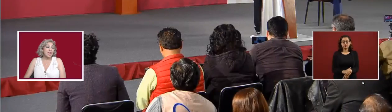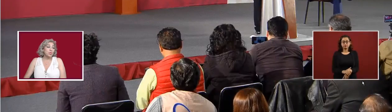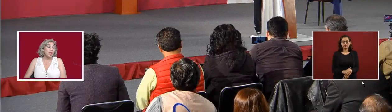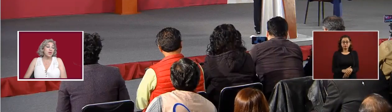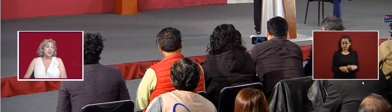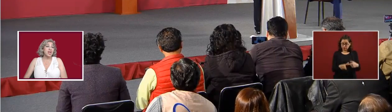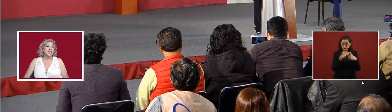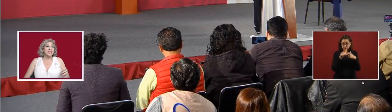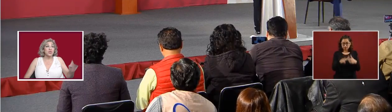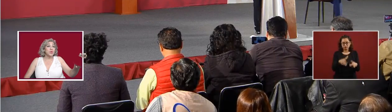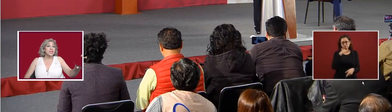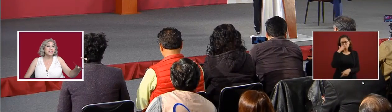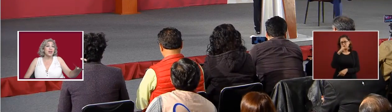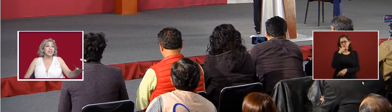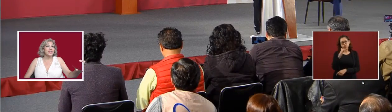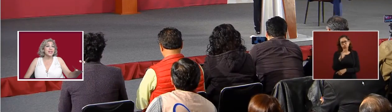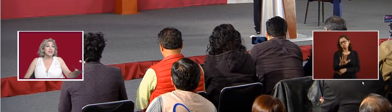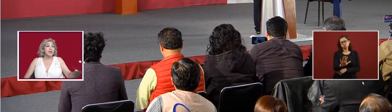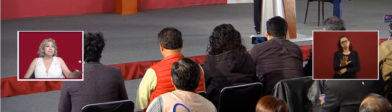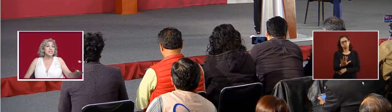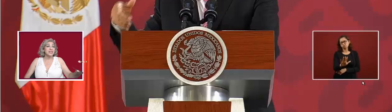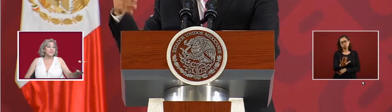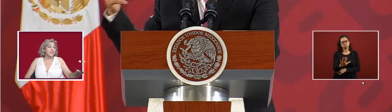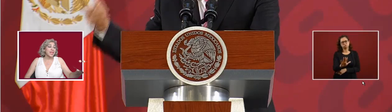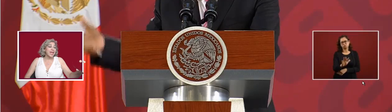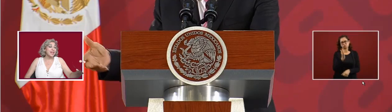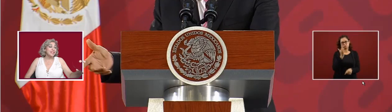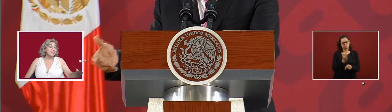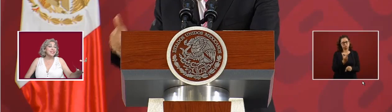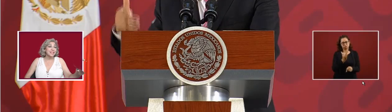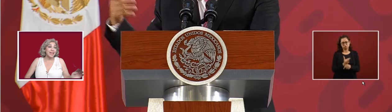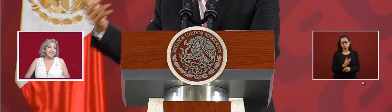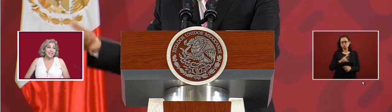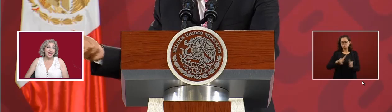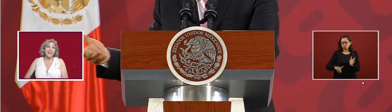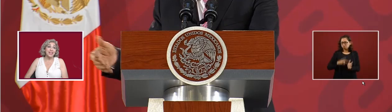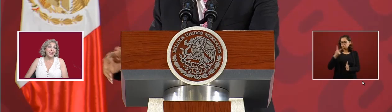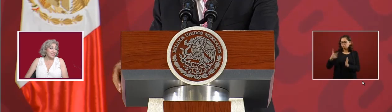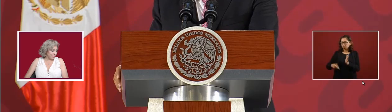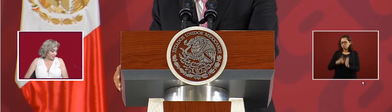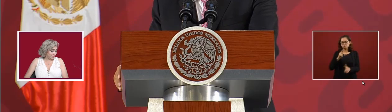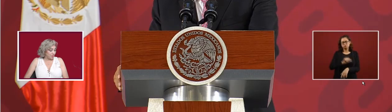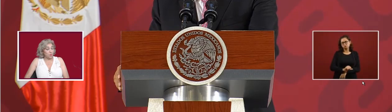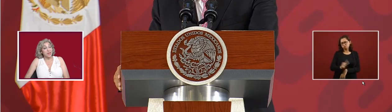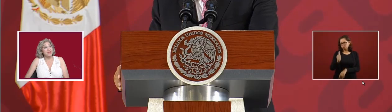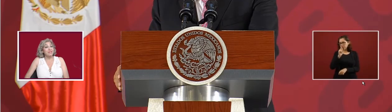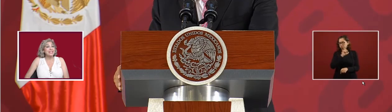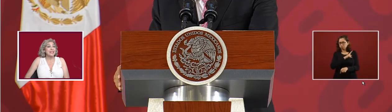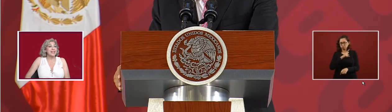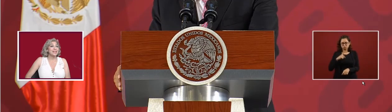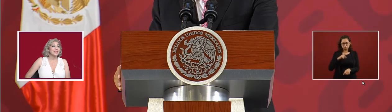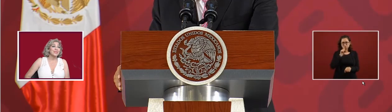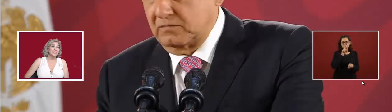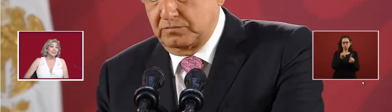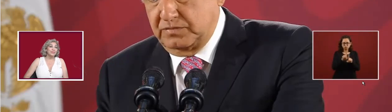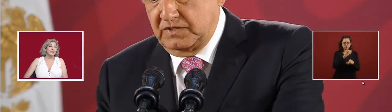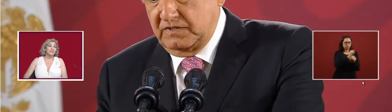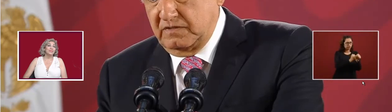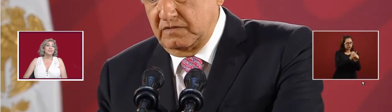and we are not going to tolerate corruption and in this case and in others we're going to investigate